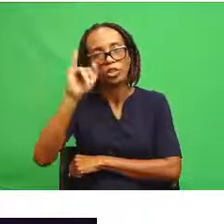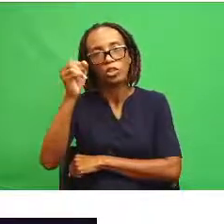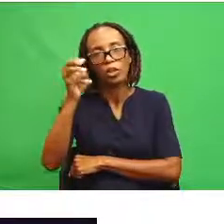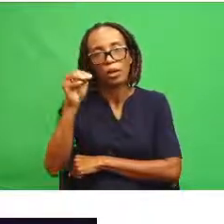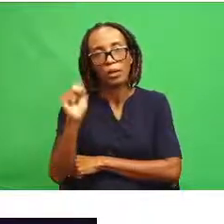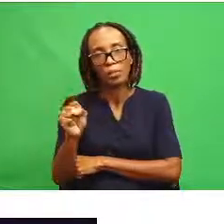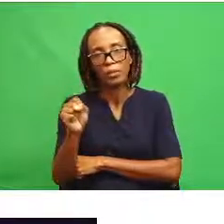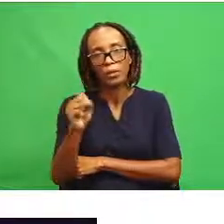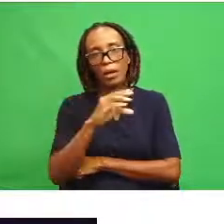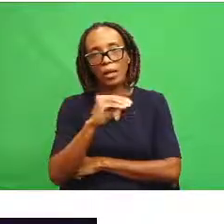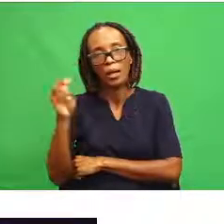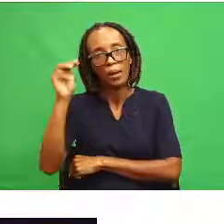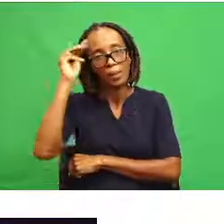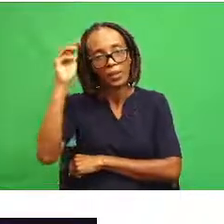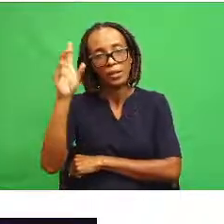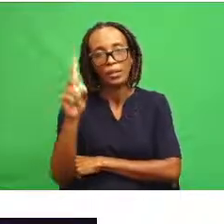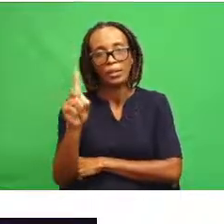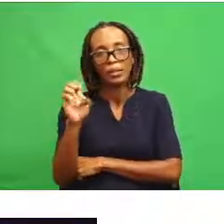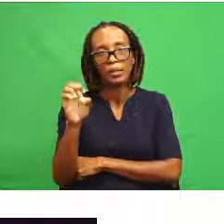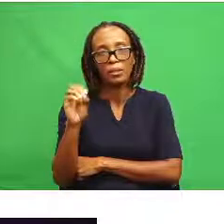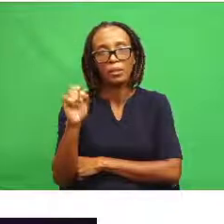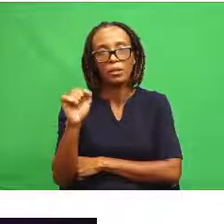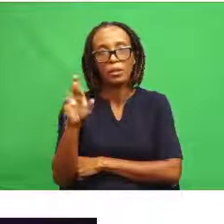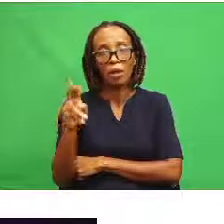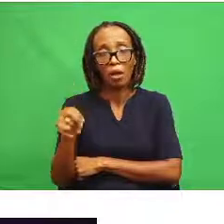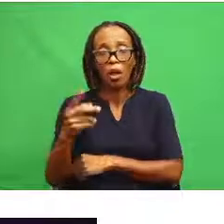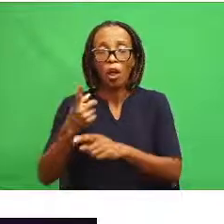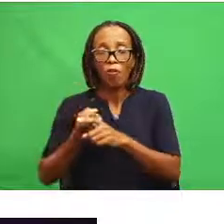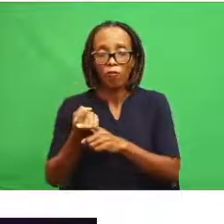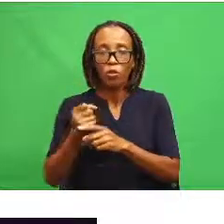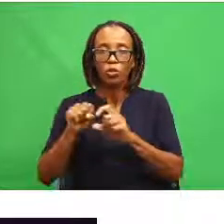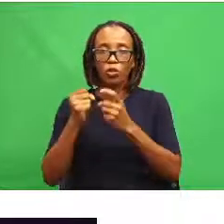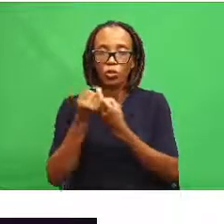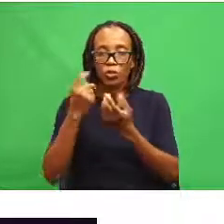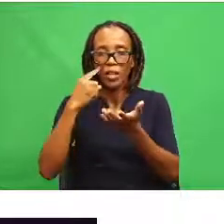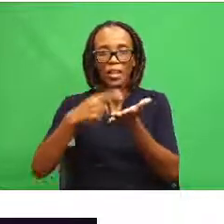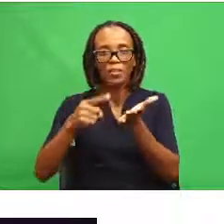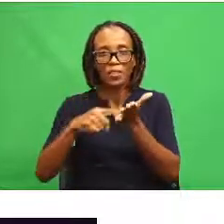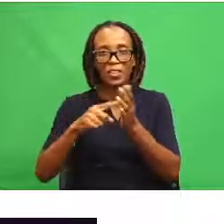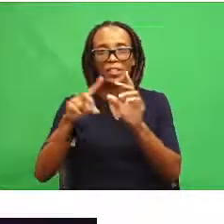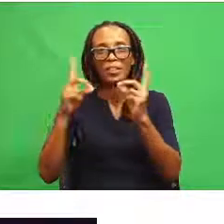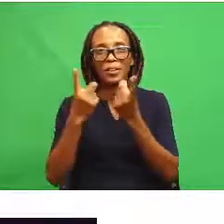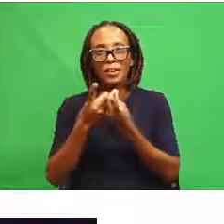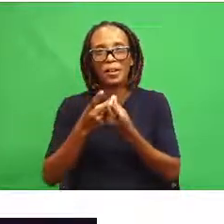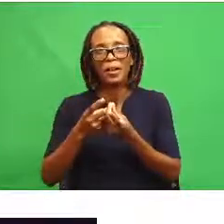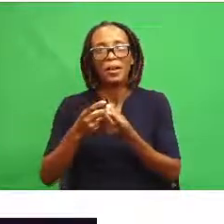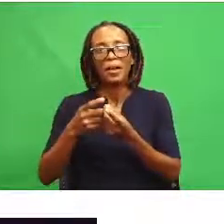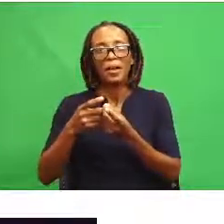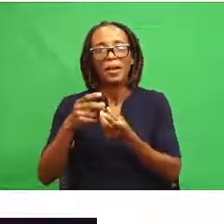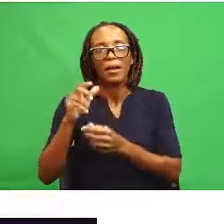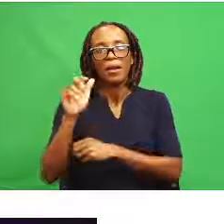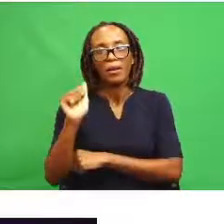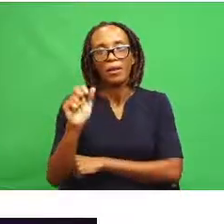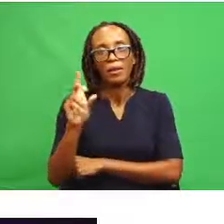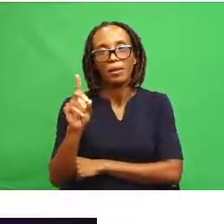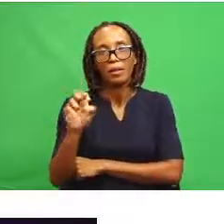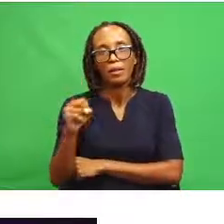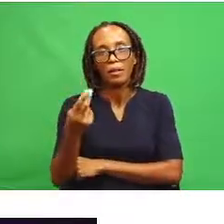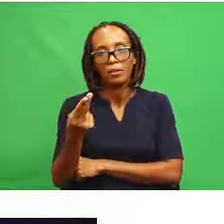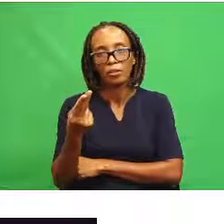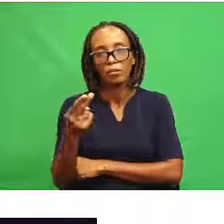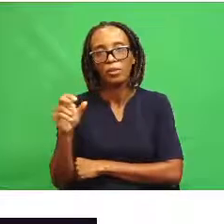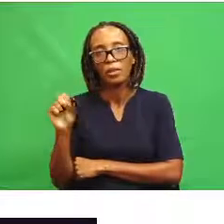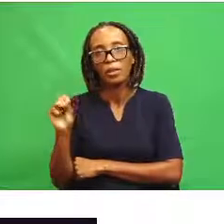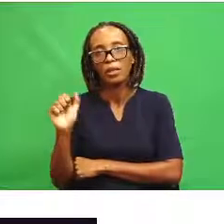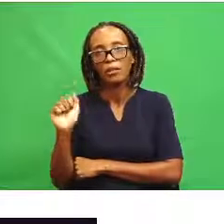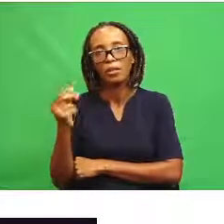Deirsaran. From the Social Investigations Division, Mr. Addis Sahadiu. From the NGO